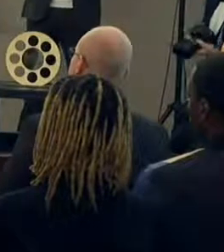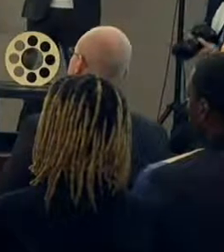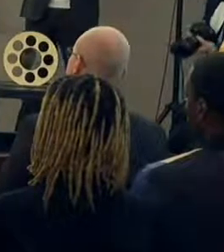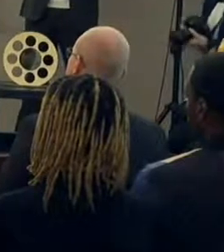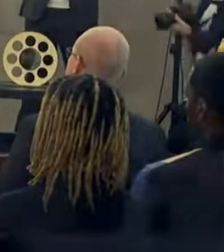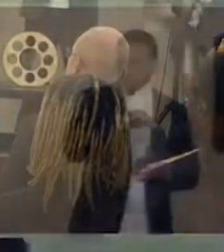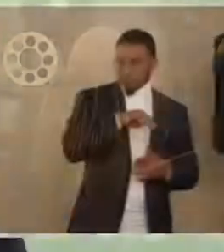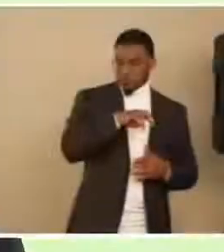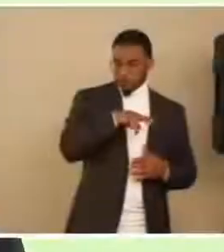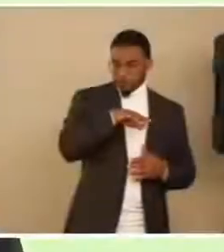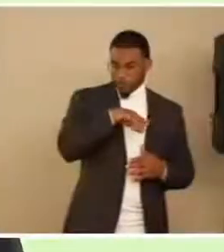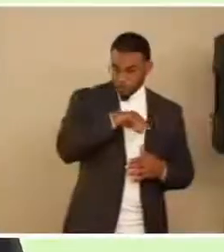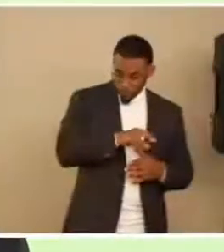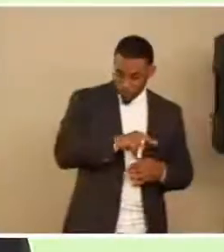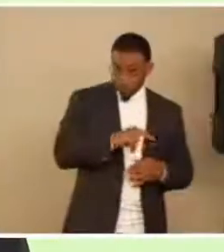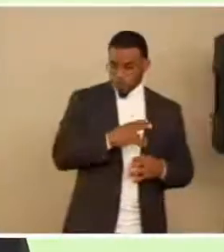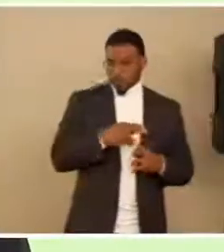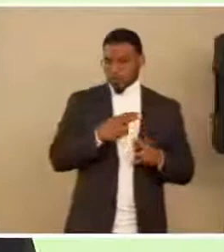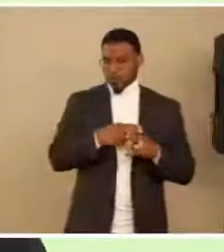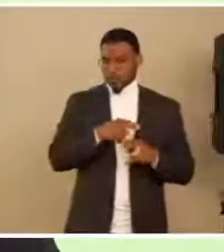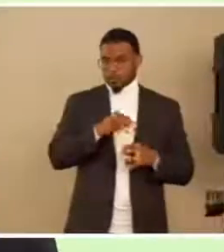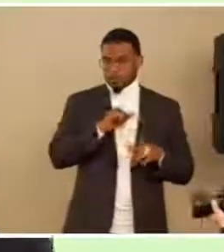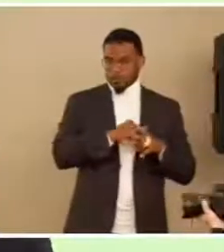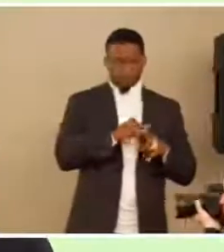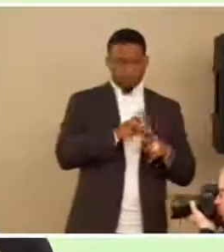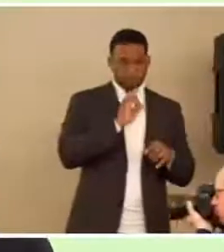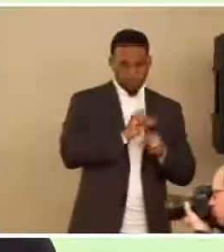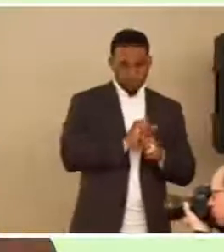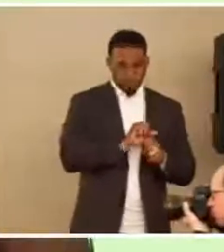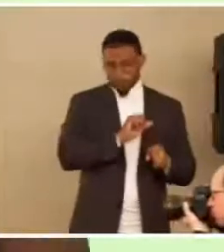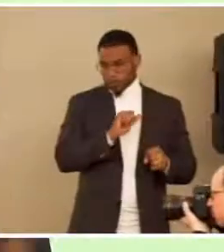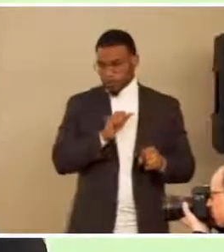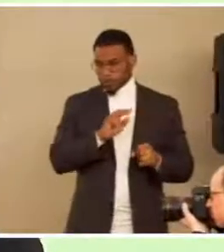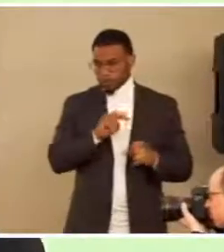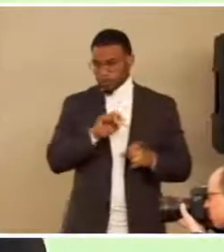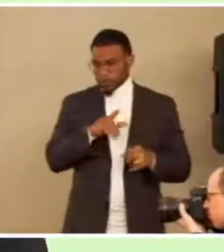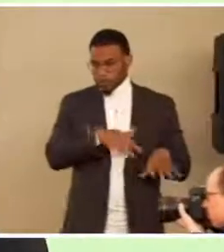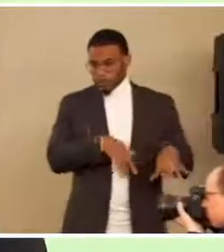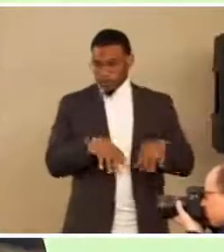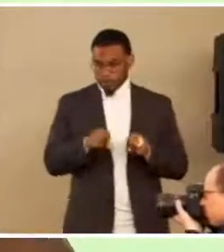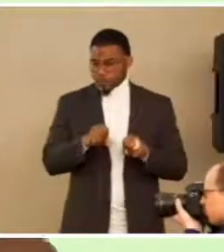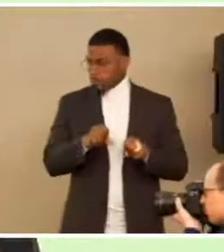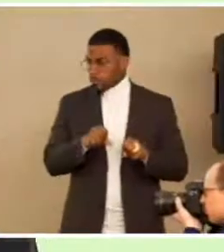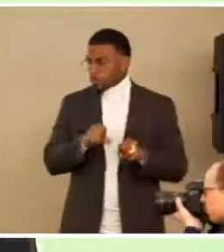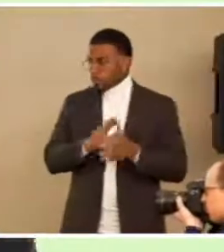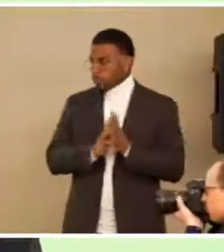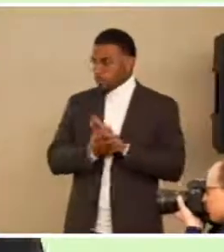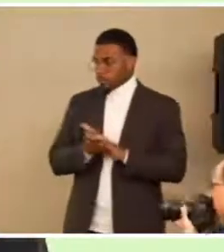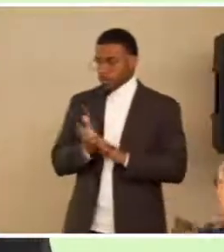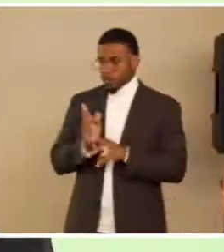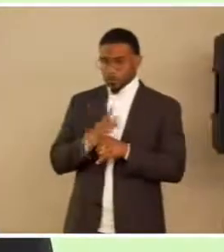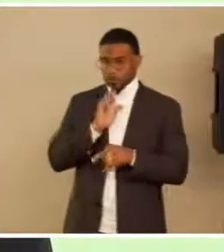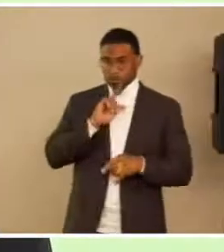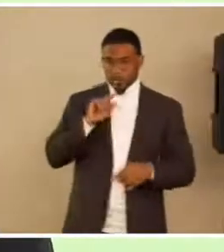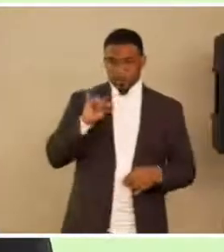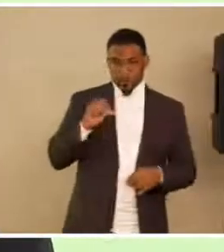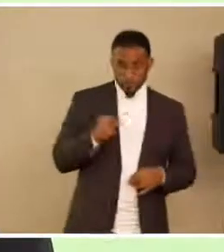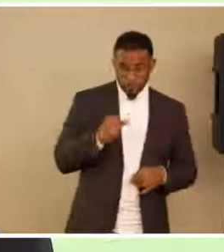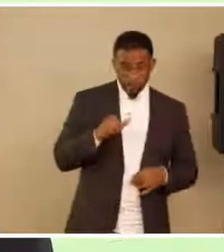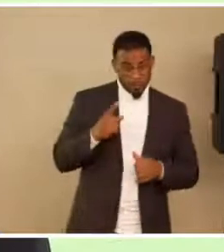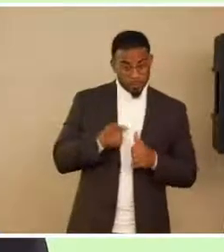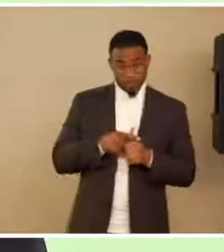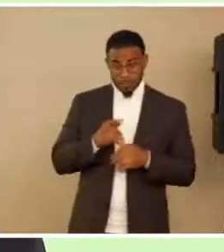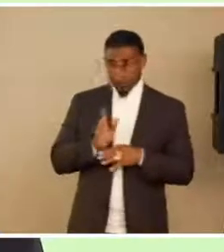Martinican by the name of Joseph Zobel. So that's actually a novel that she adapted. And she was in her 20s. That